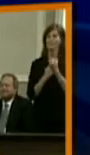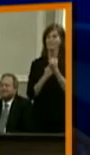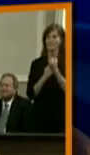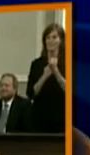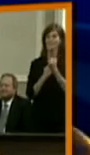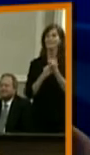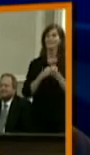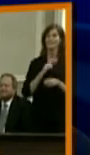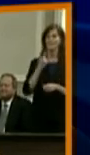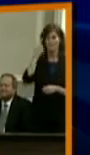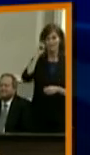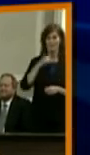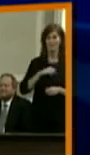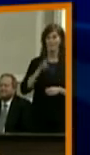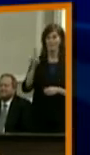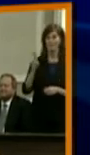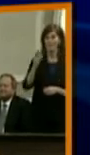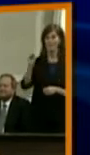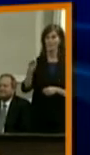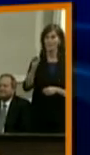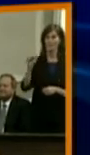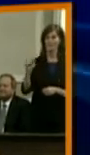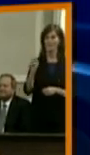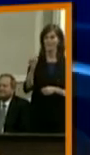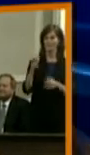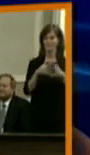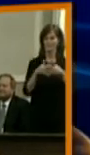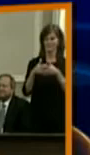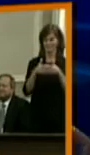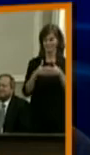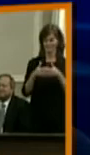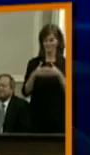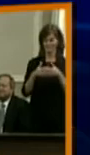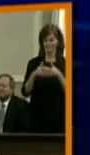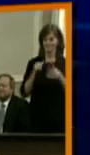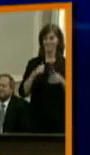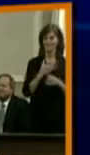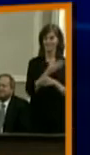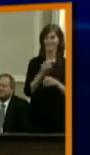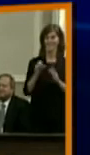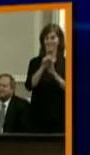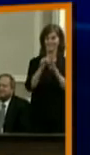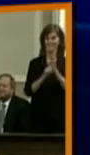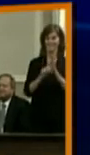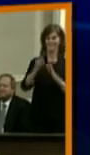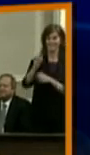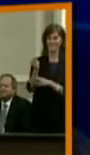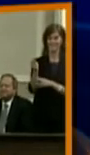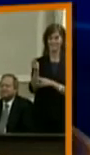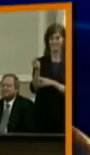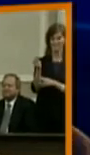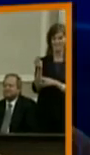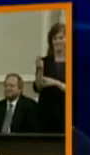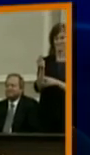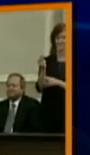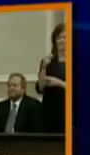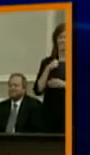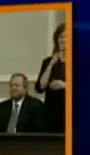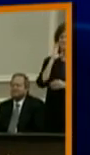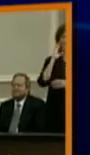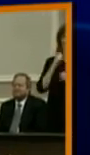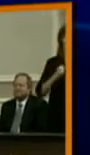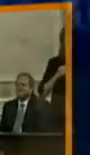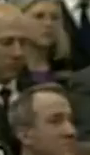to the United States of America and the state of New Hampshire and will